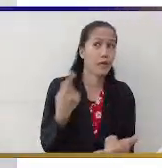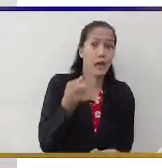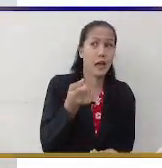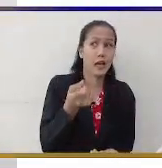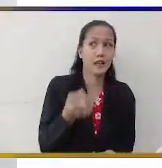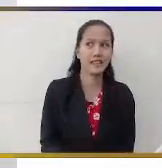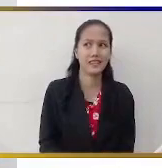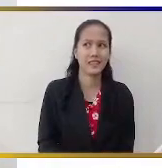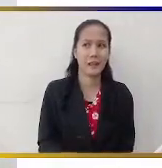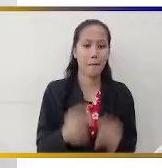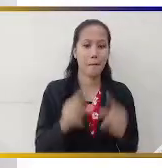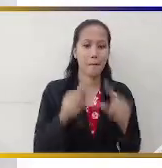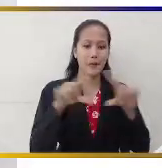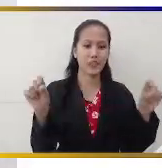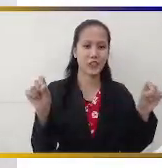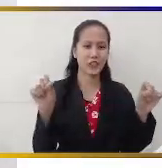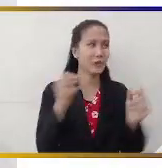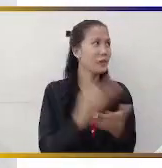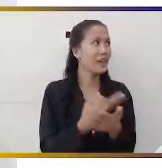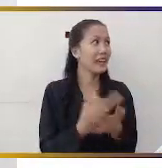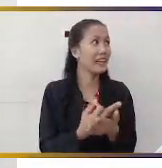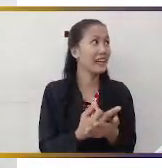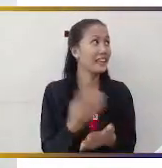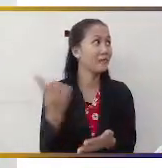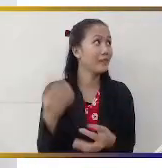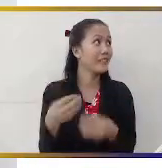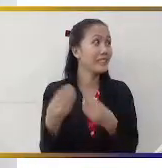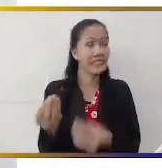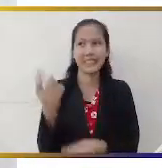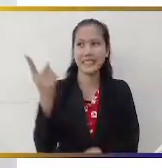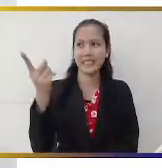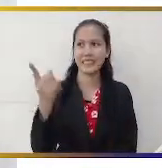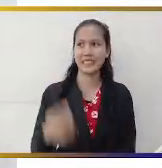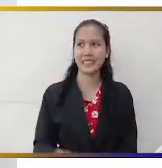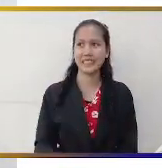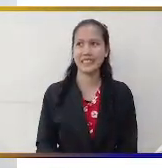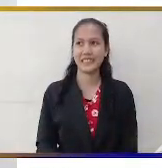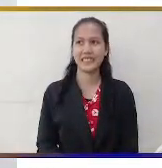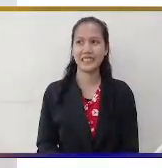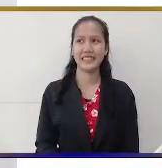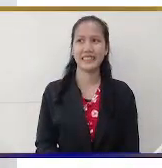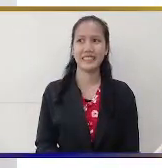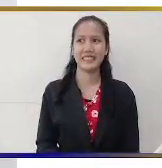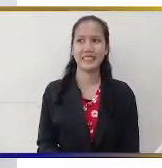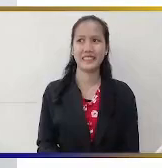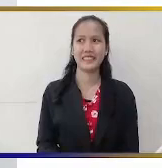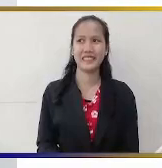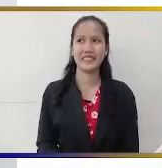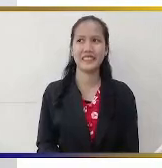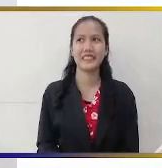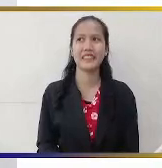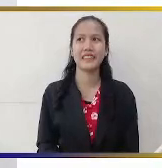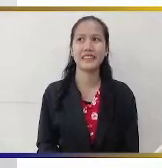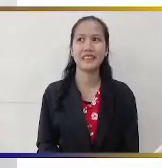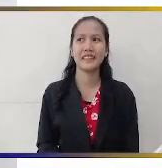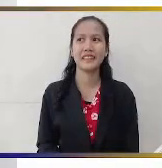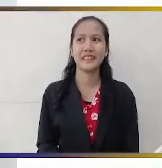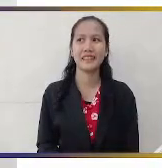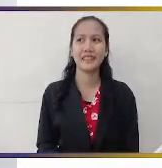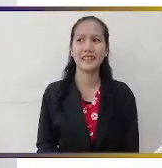he's ready to give that back. Are you ready to give it back? Yes, sir. Okay. Should we let him give it back? Okay. How much do you want to